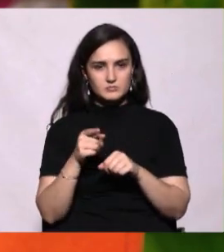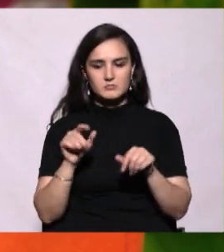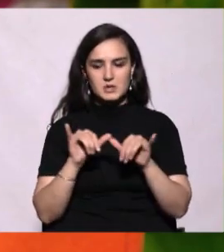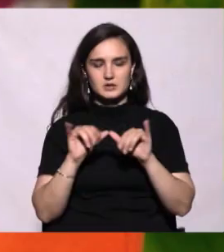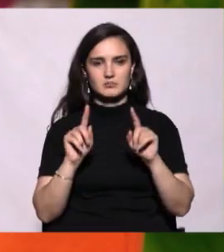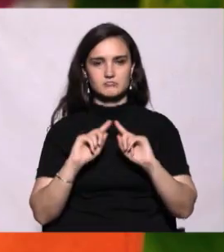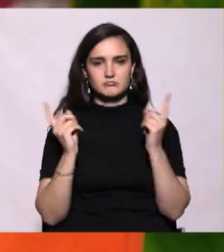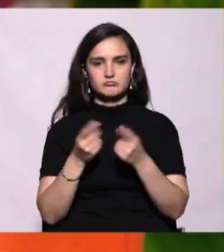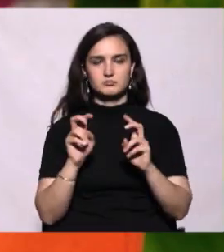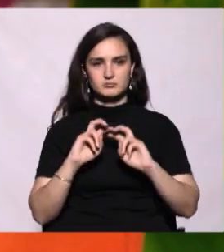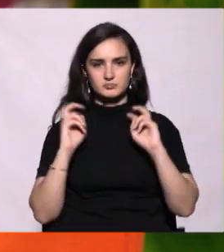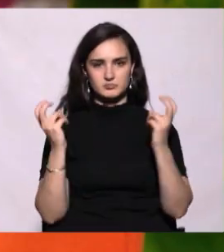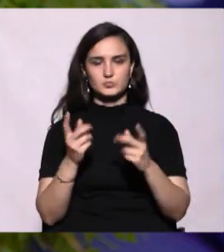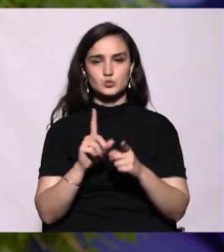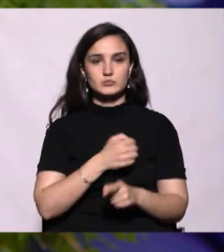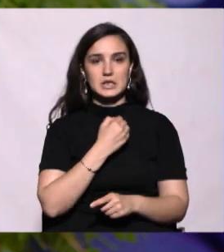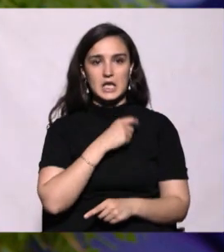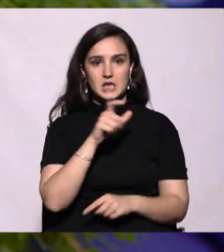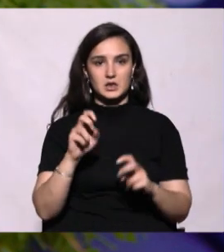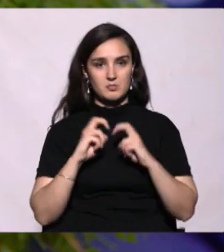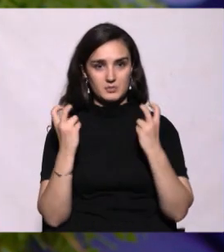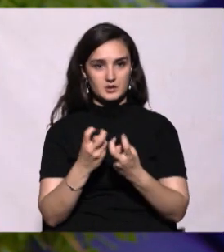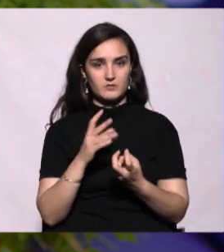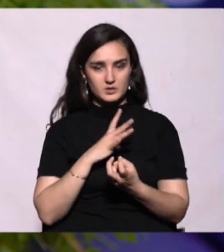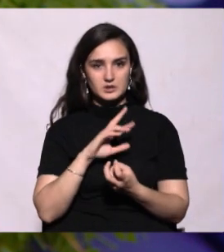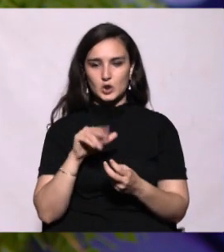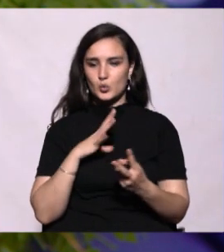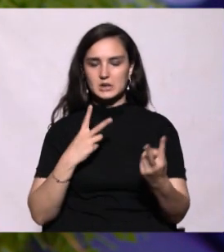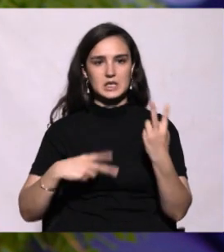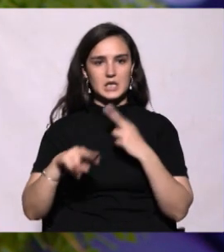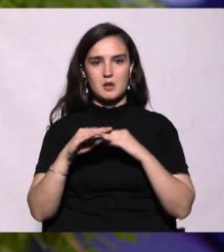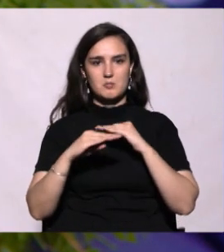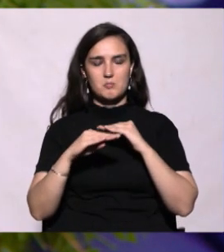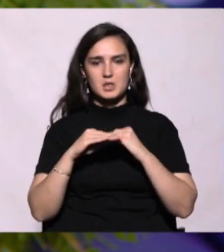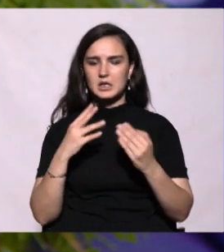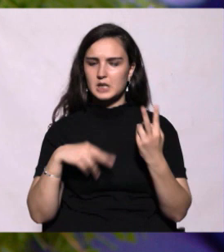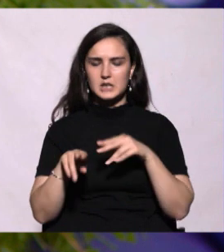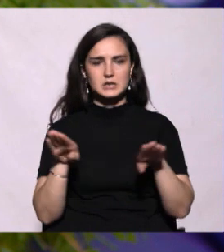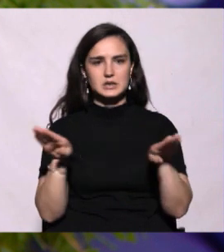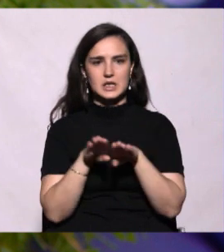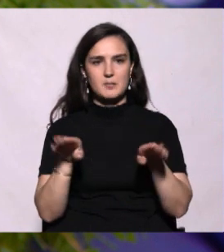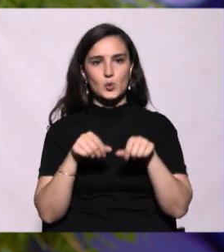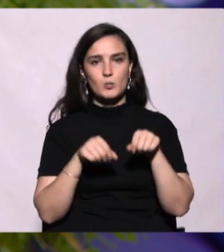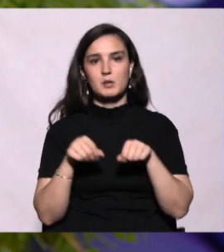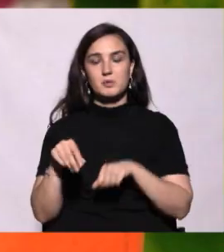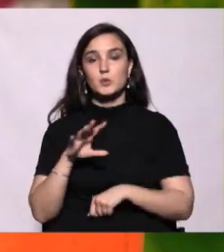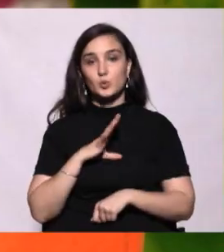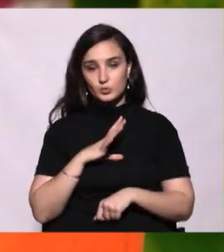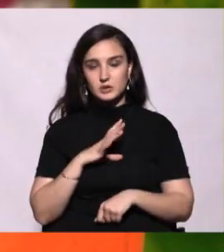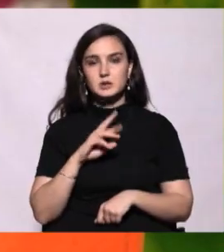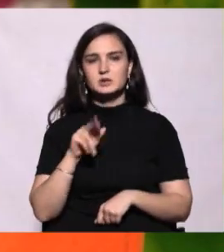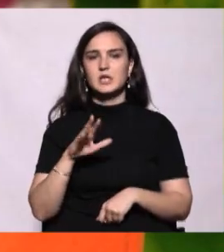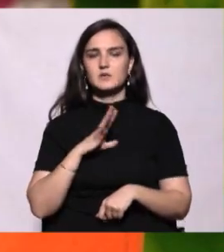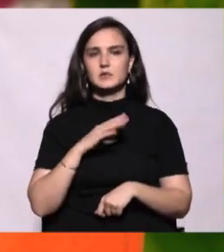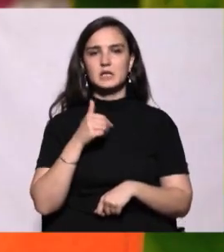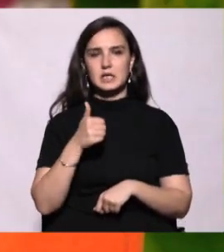table where the knights sat around it, and it was equal. So they all had equal rights, and they were